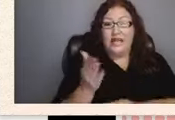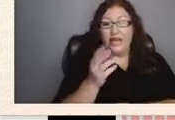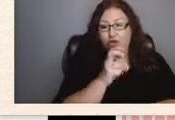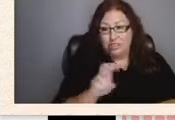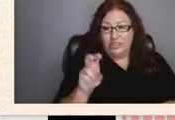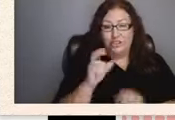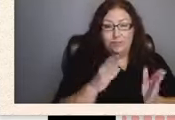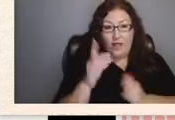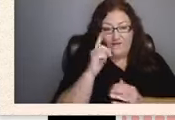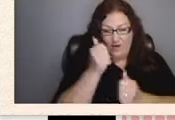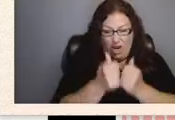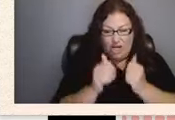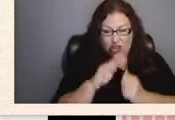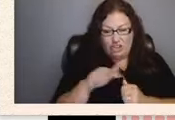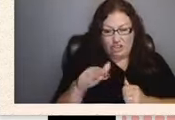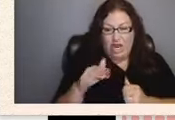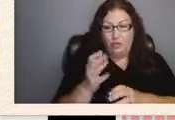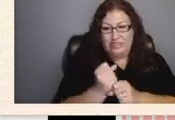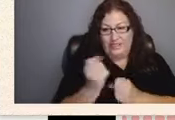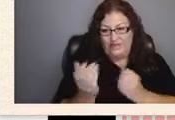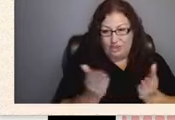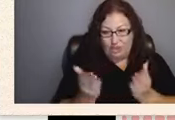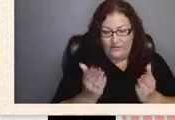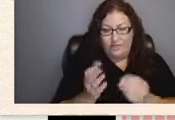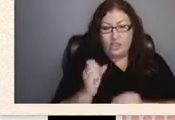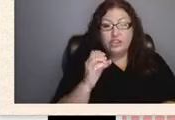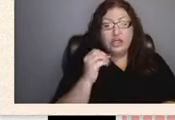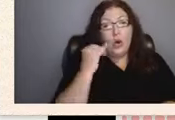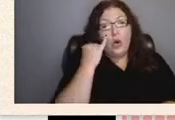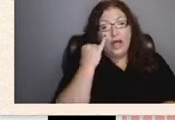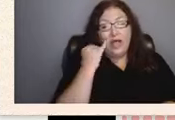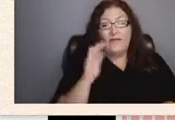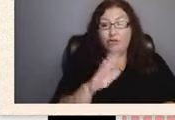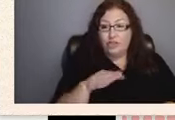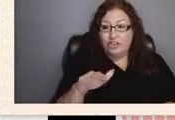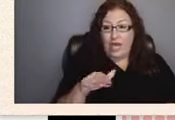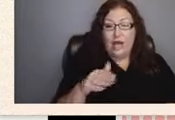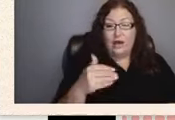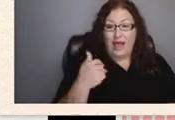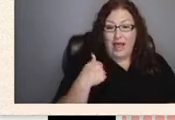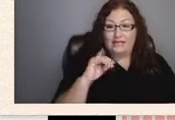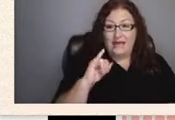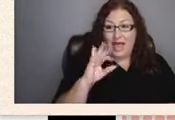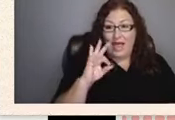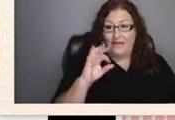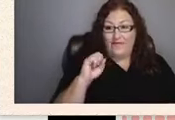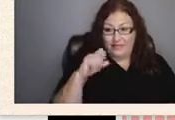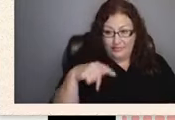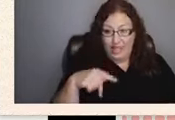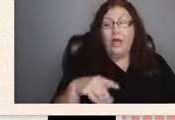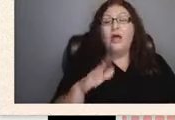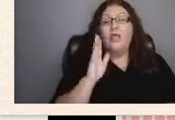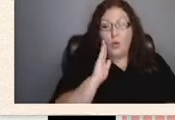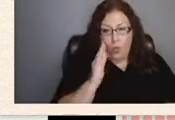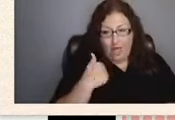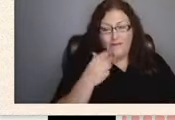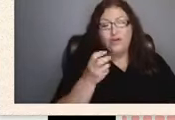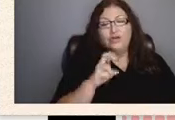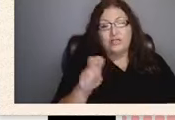child receiving services. So if your child has an IFSP, they will have a transition